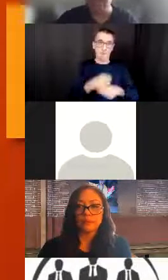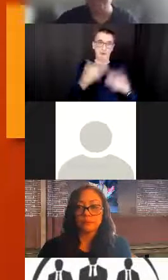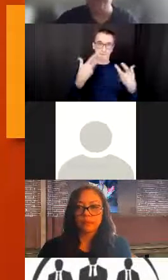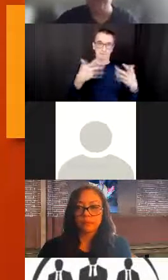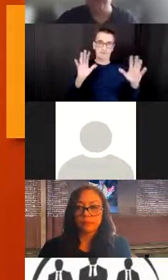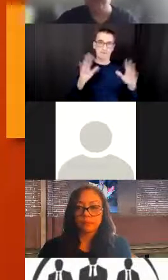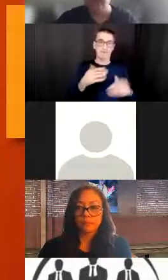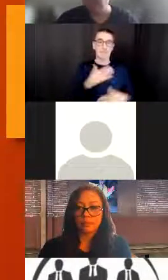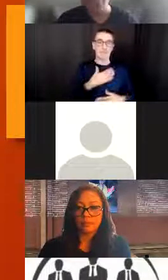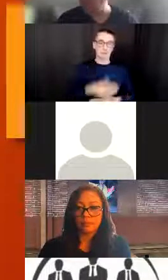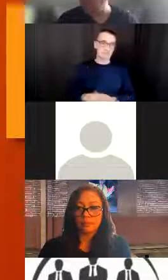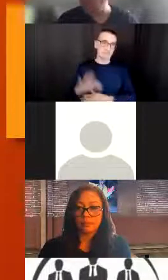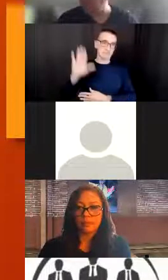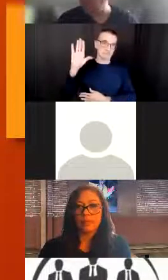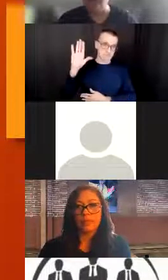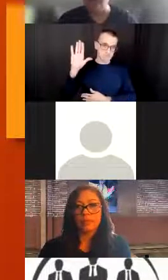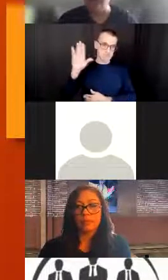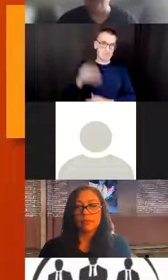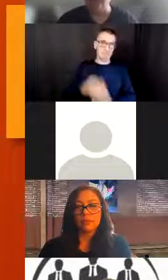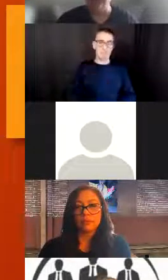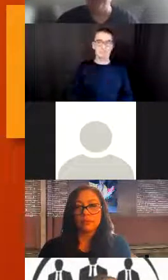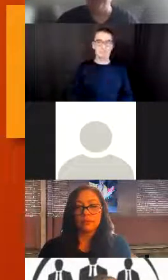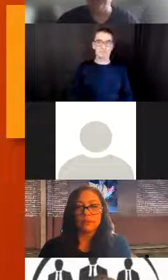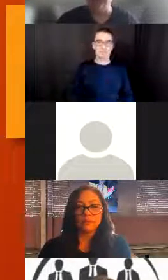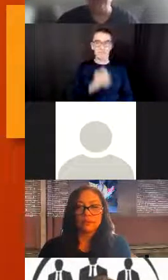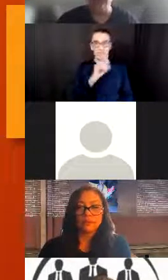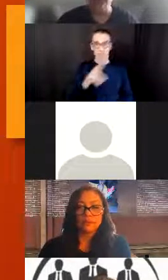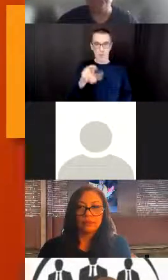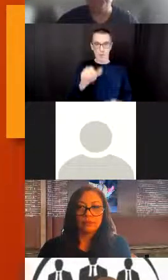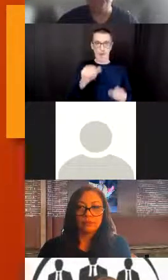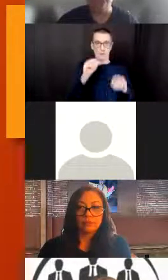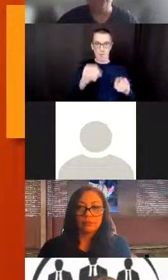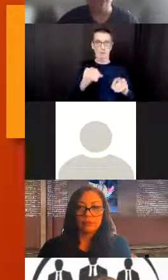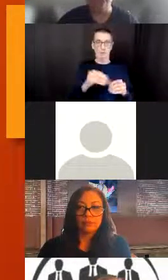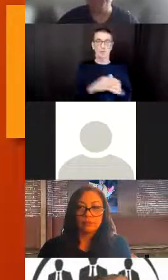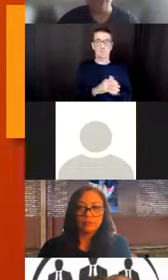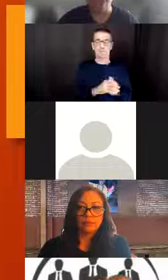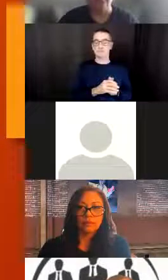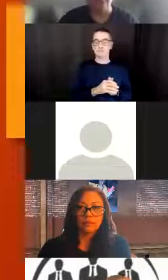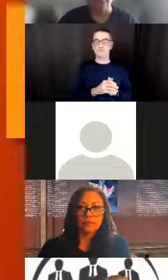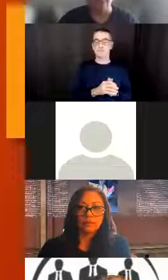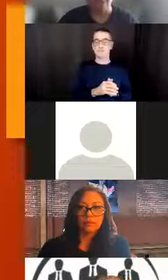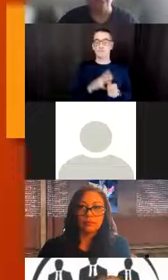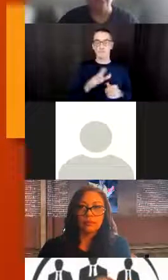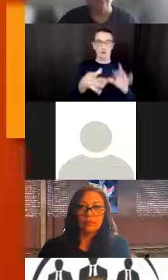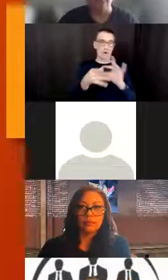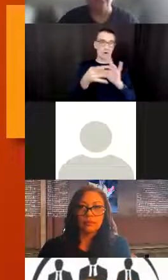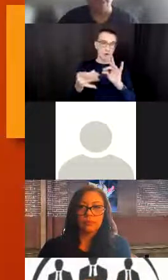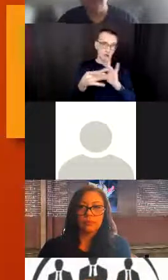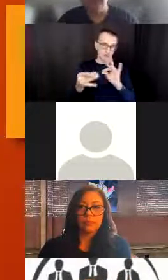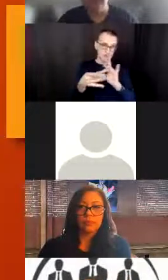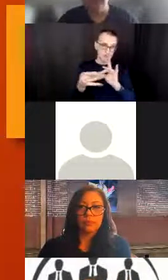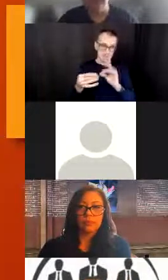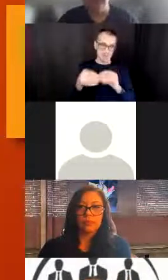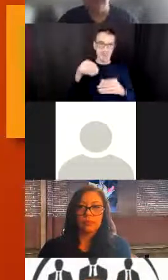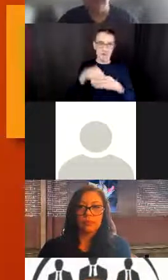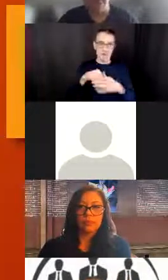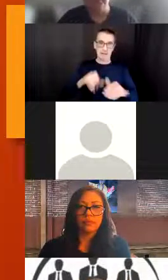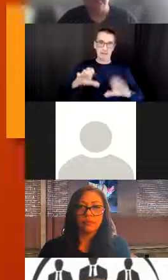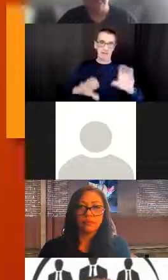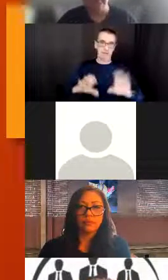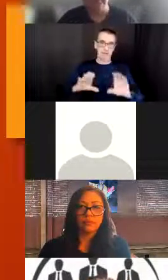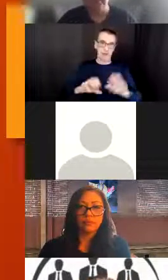Please raise your hand, or you can put your comment in the chat.